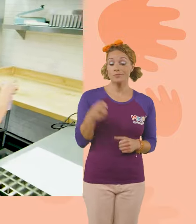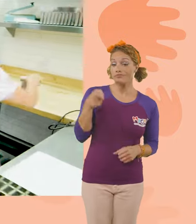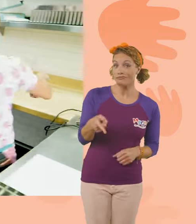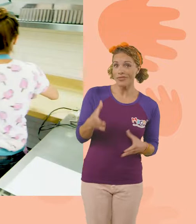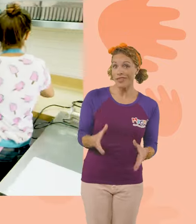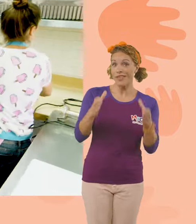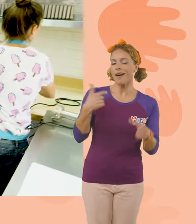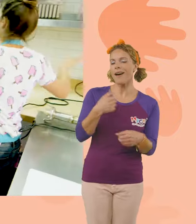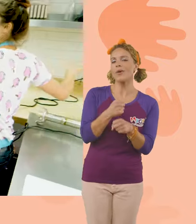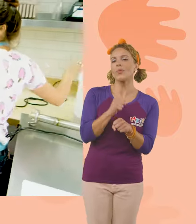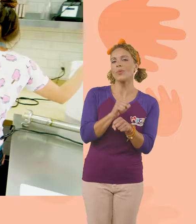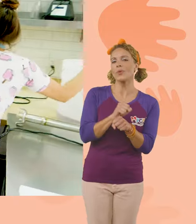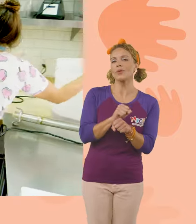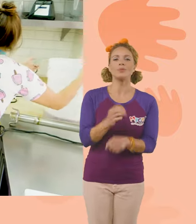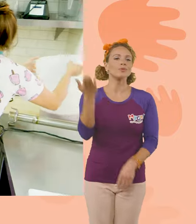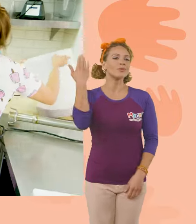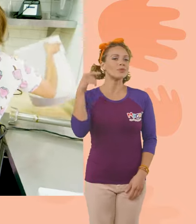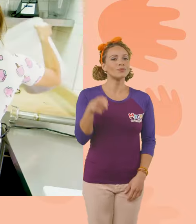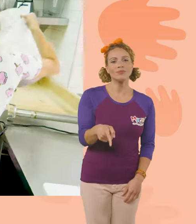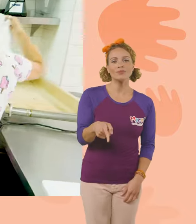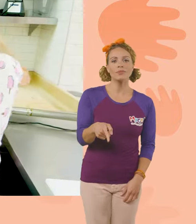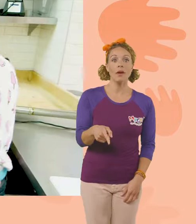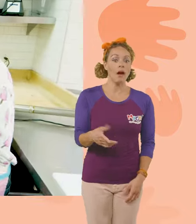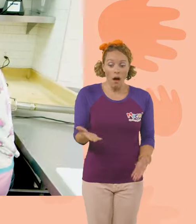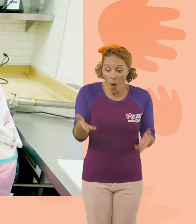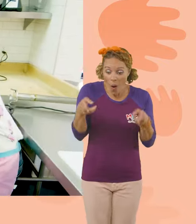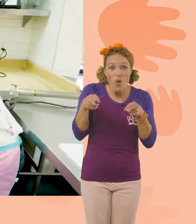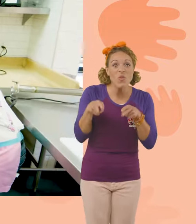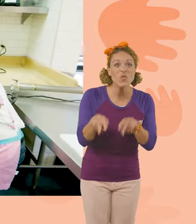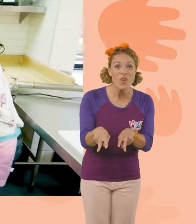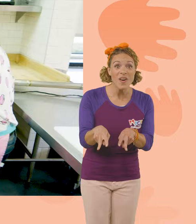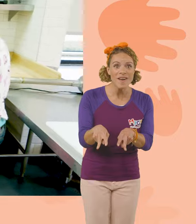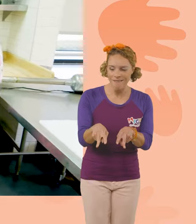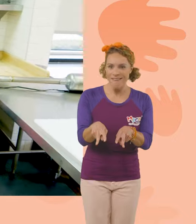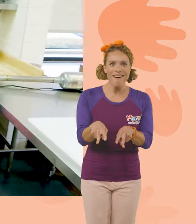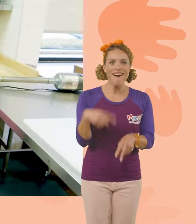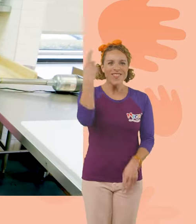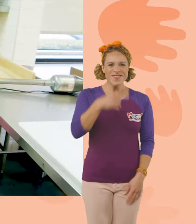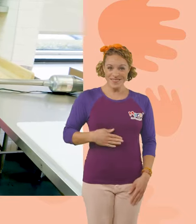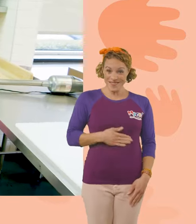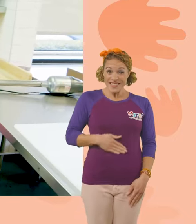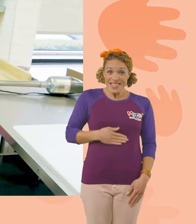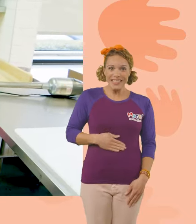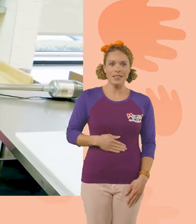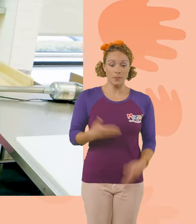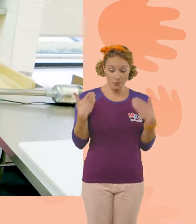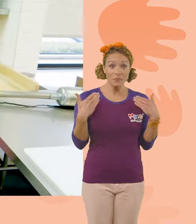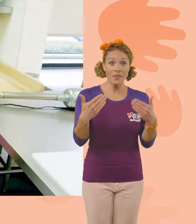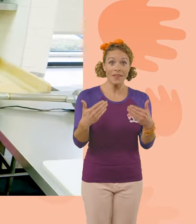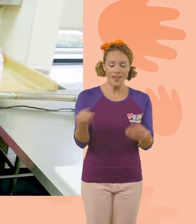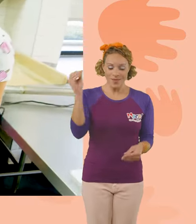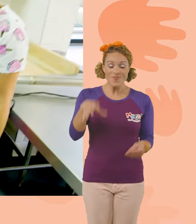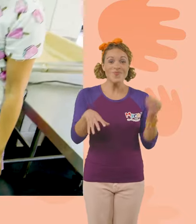So here's the batch I was working on earlier. Oh, look at it. All right. Oh, that looks yummy. Go ahead, let's add